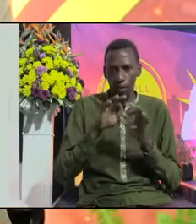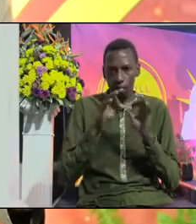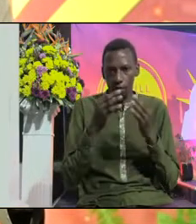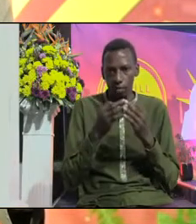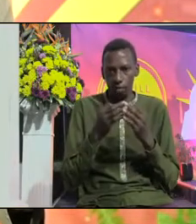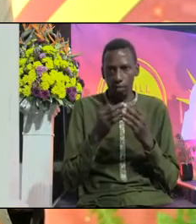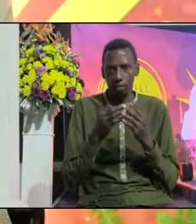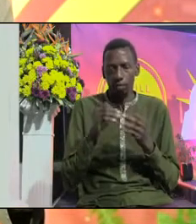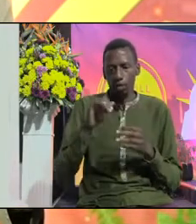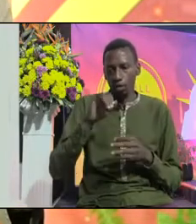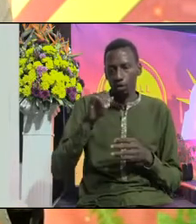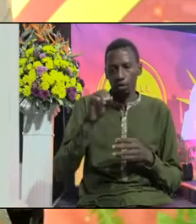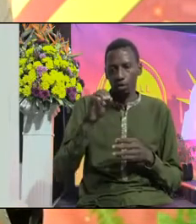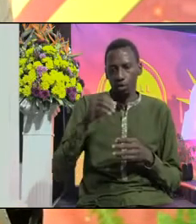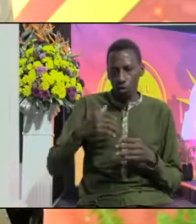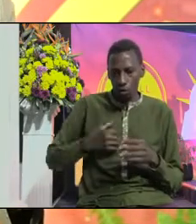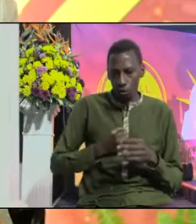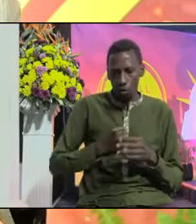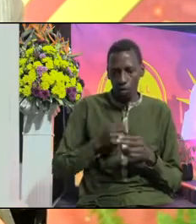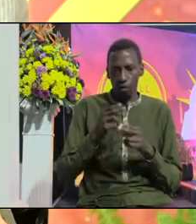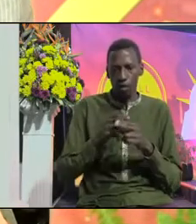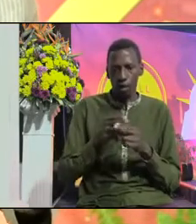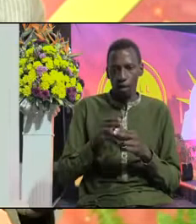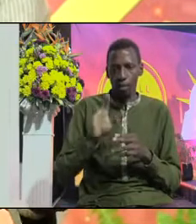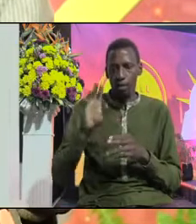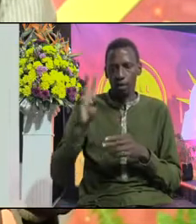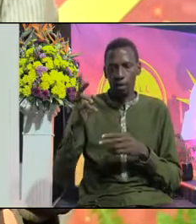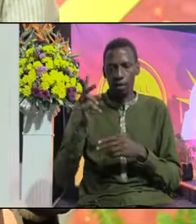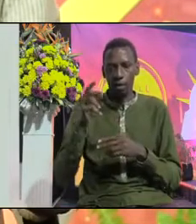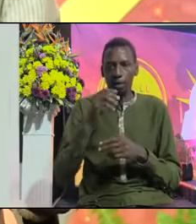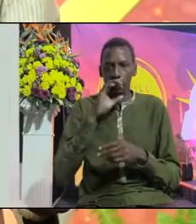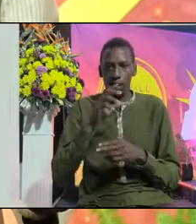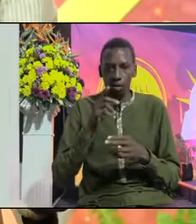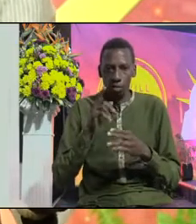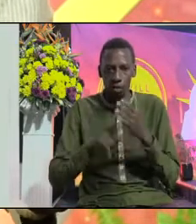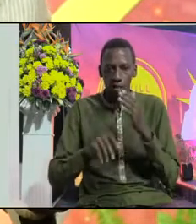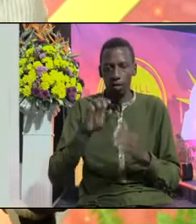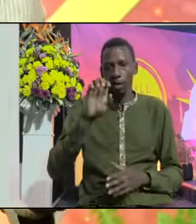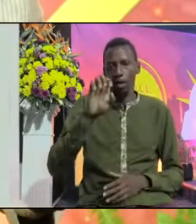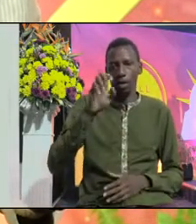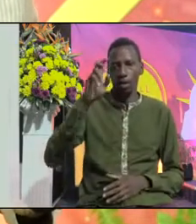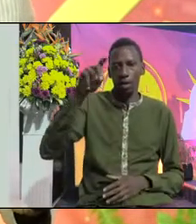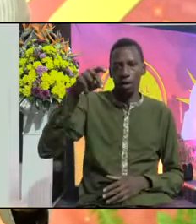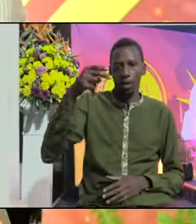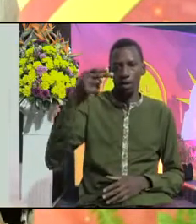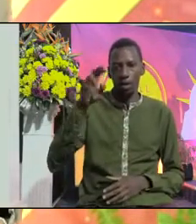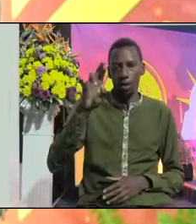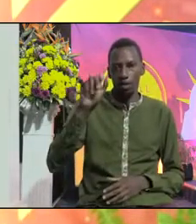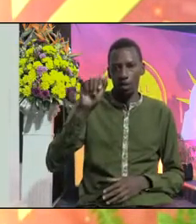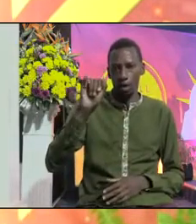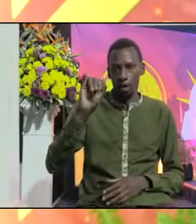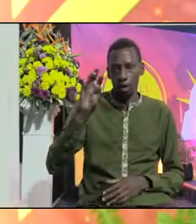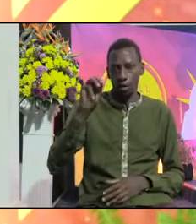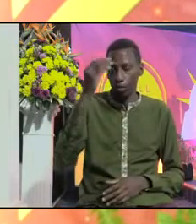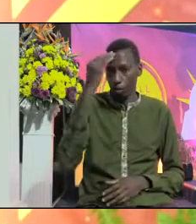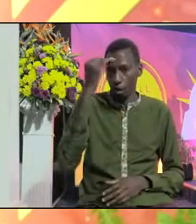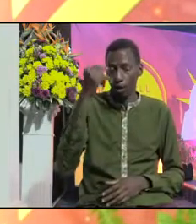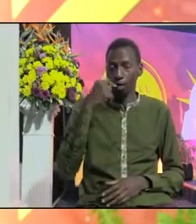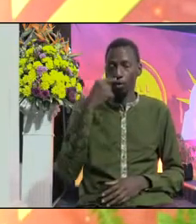his second son Ephraim, for he said, God has made me